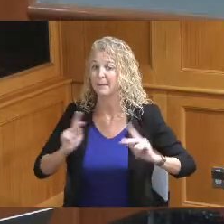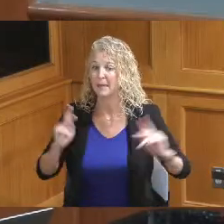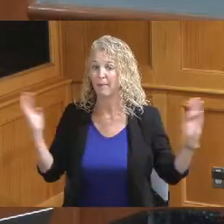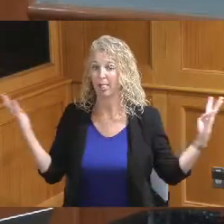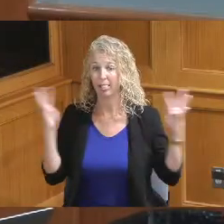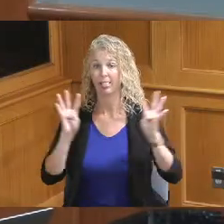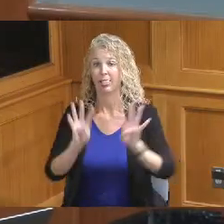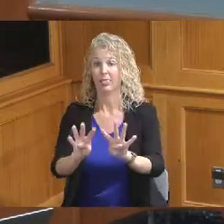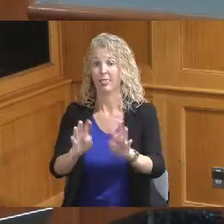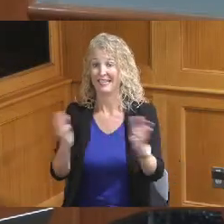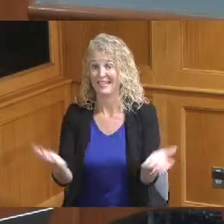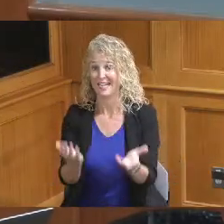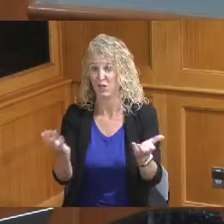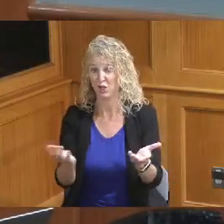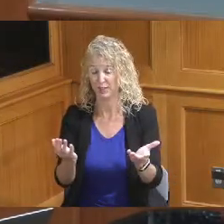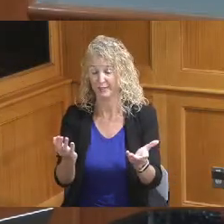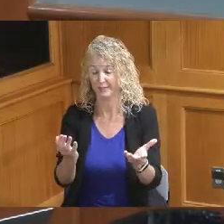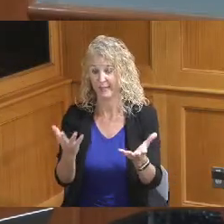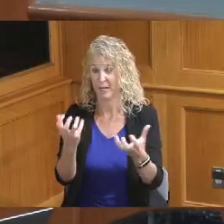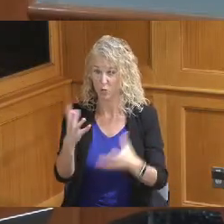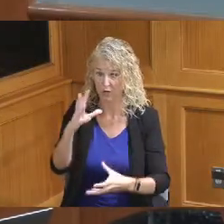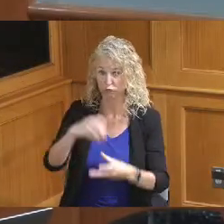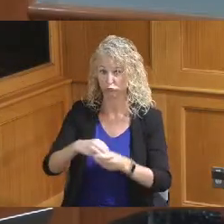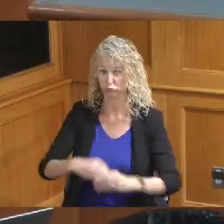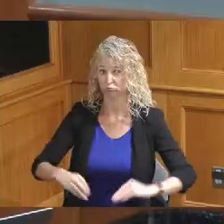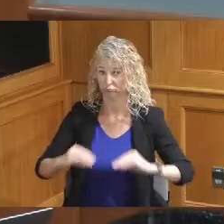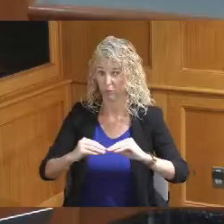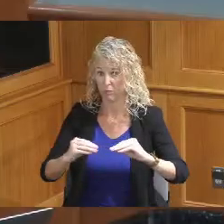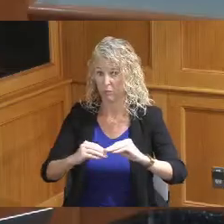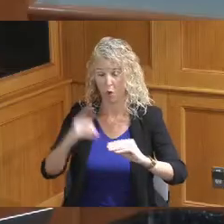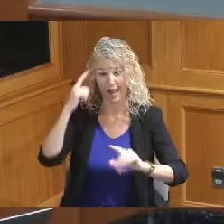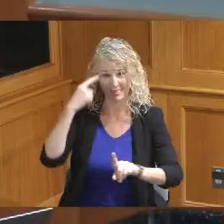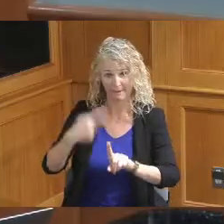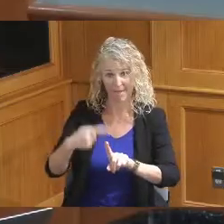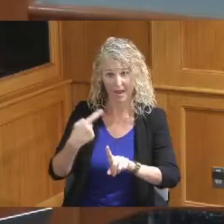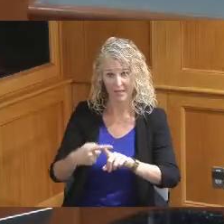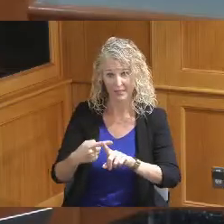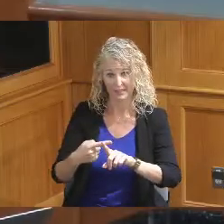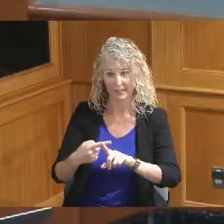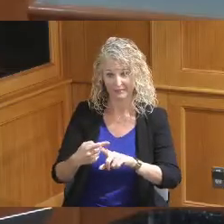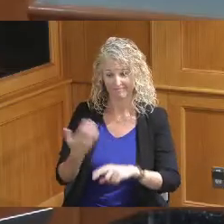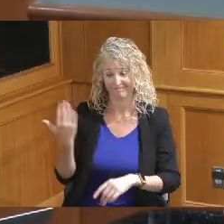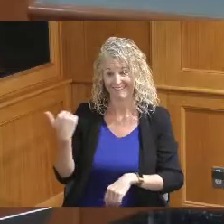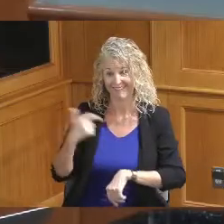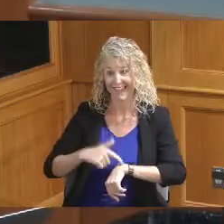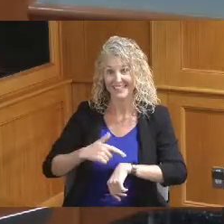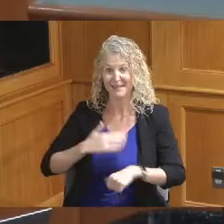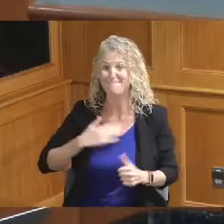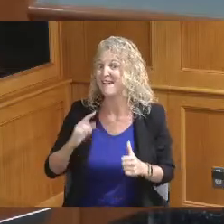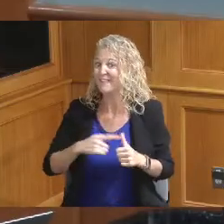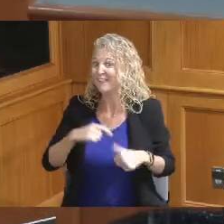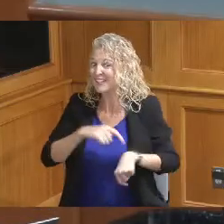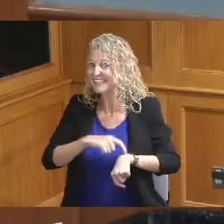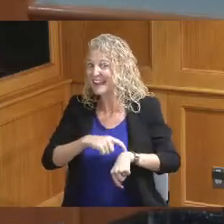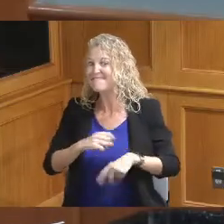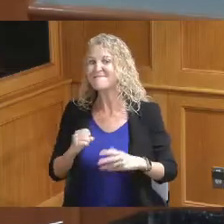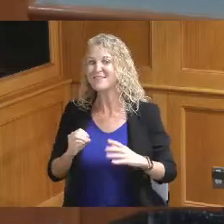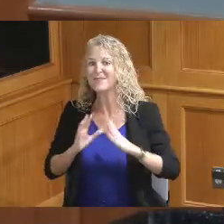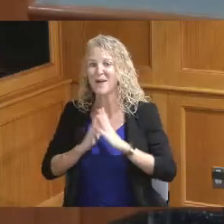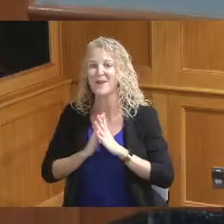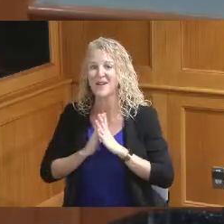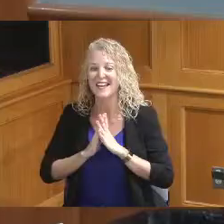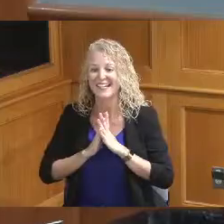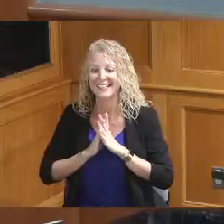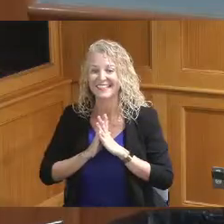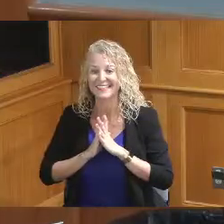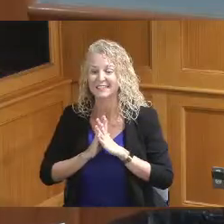coming to the commissioners meeting more. And last time I came was my first time I came here, but